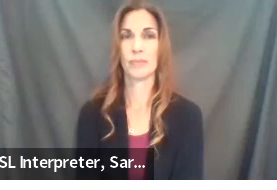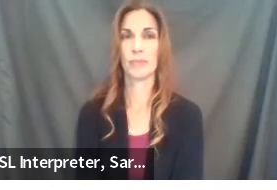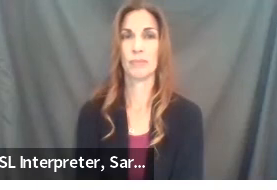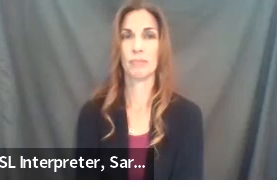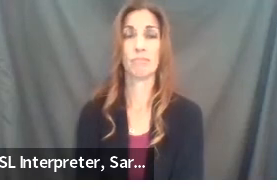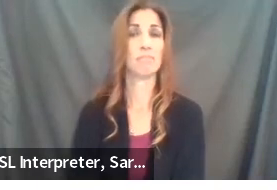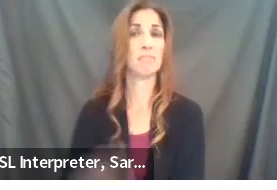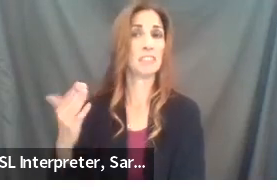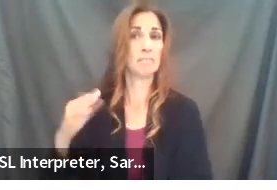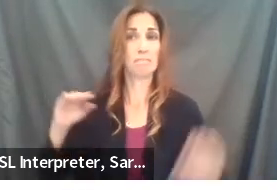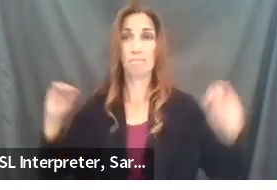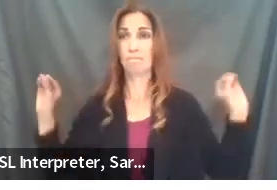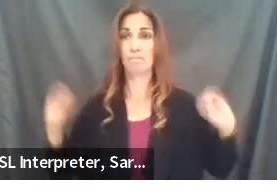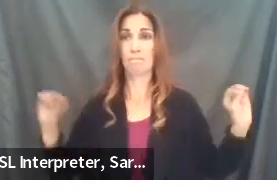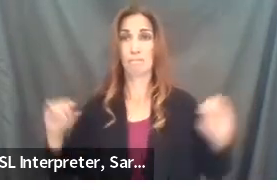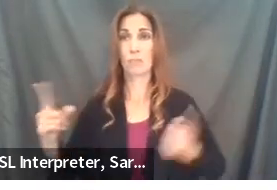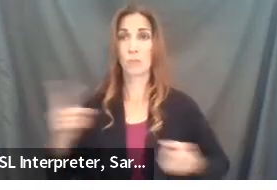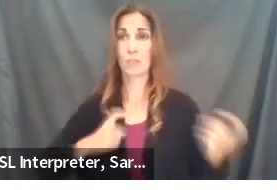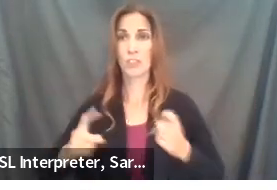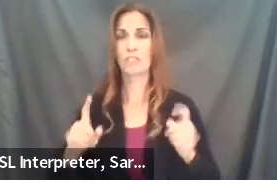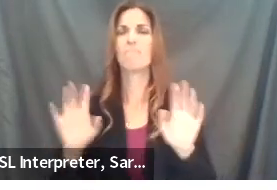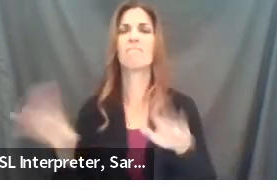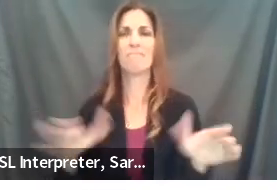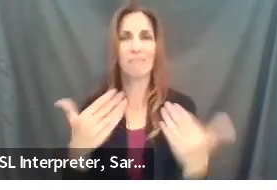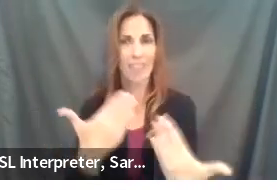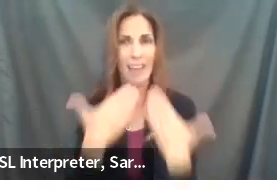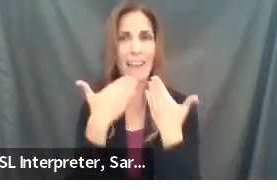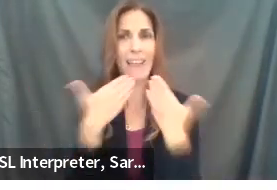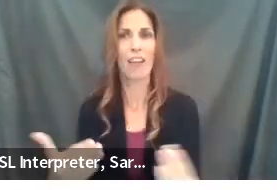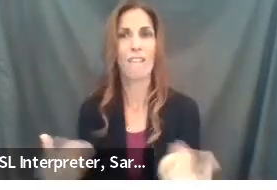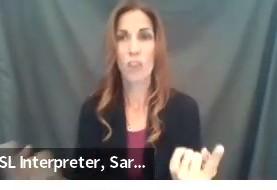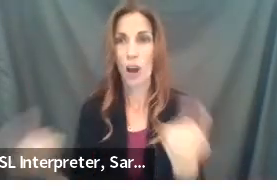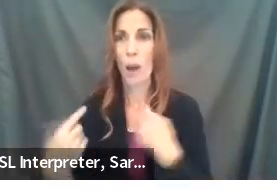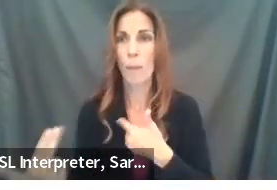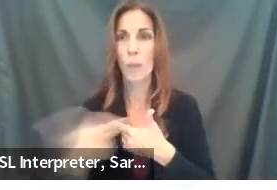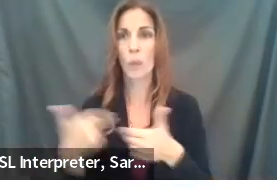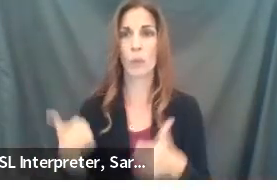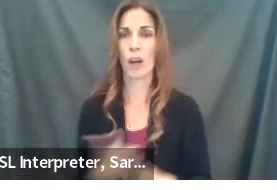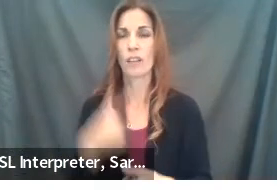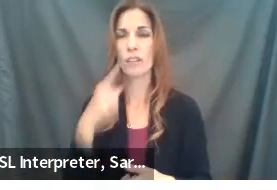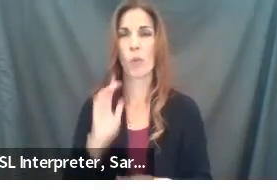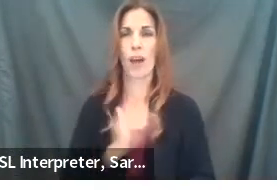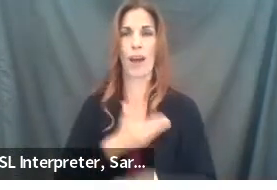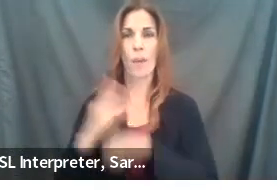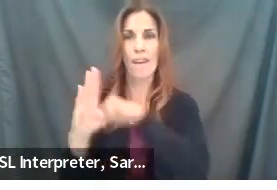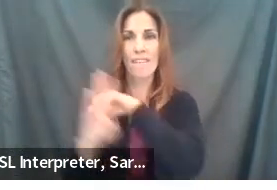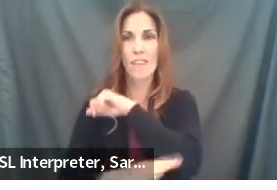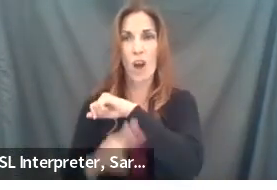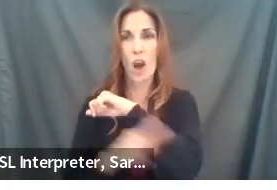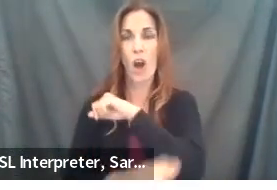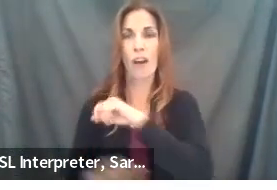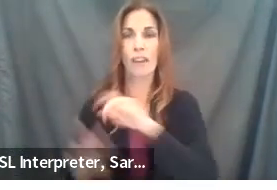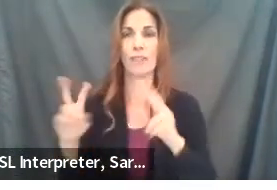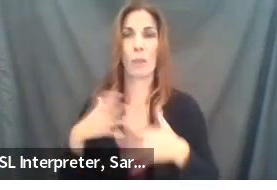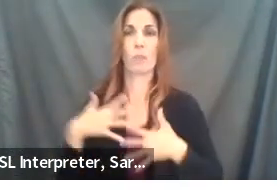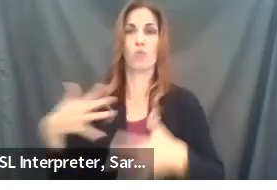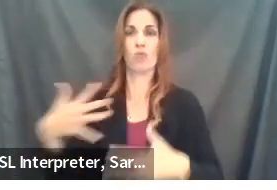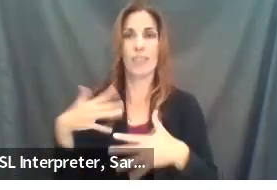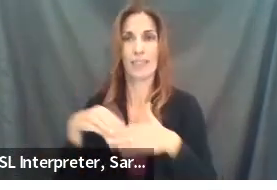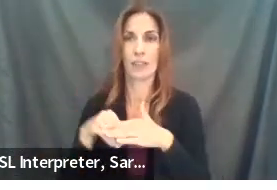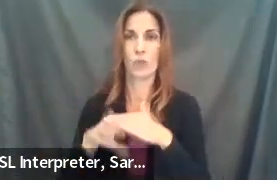Seeing none come in, thank you all for joining us for our fall Breathe into Fall